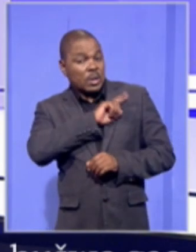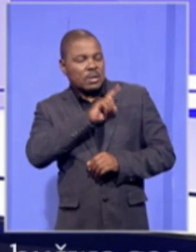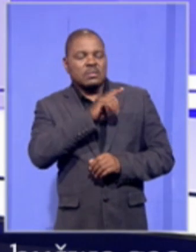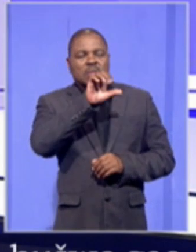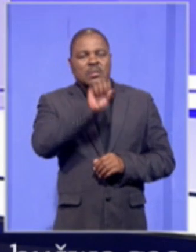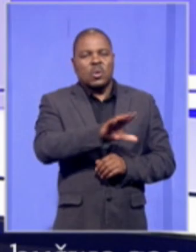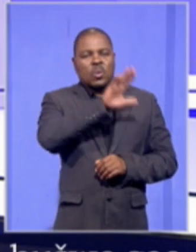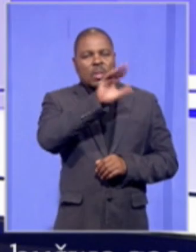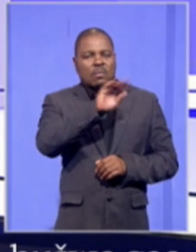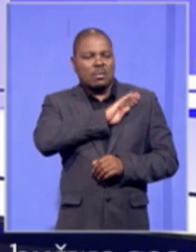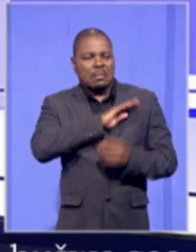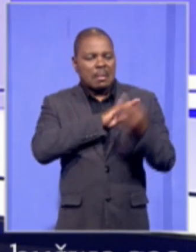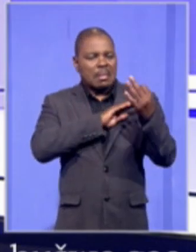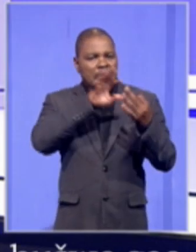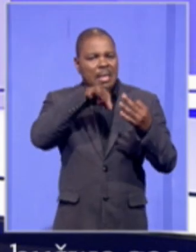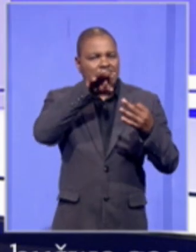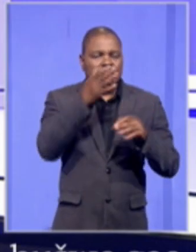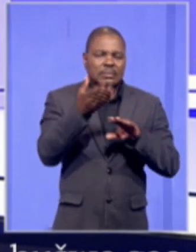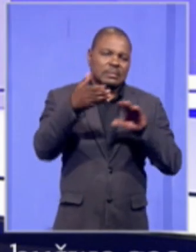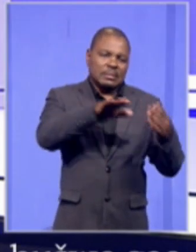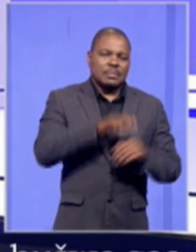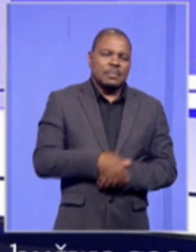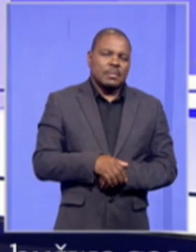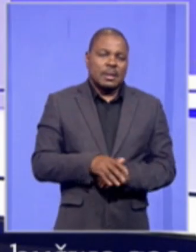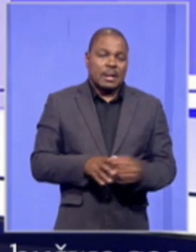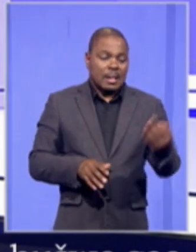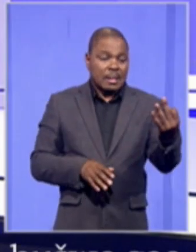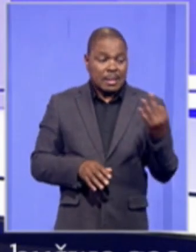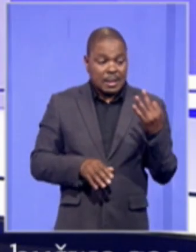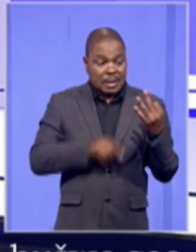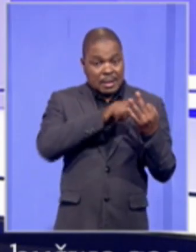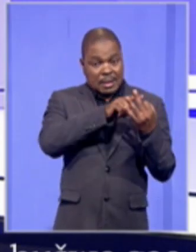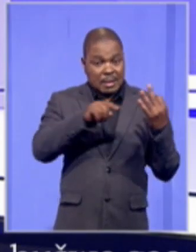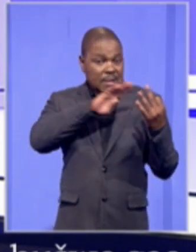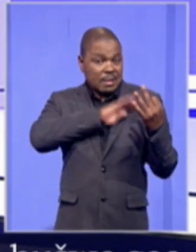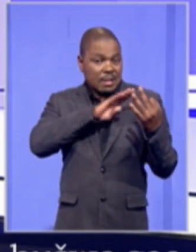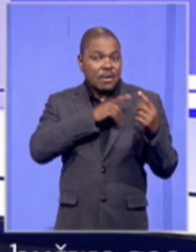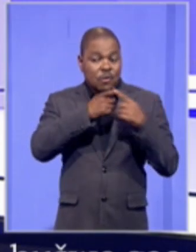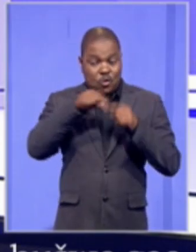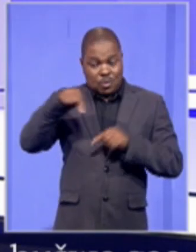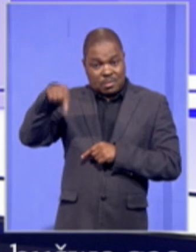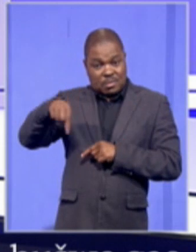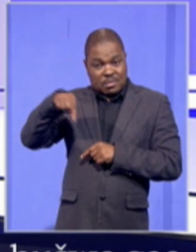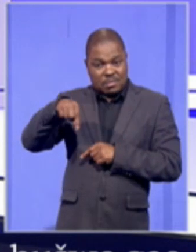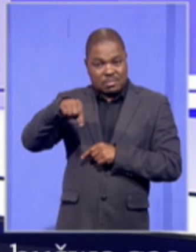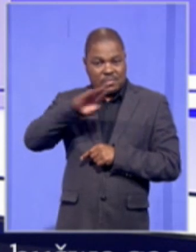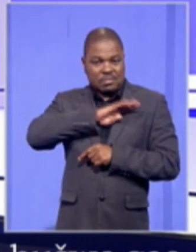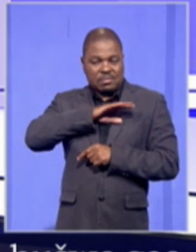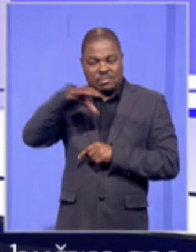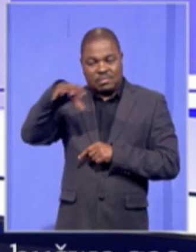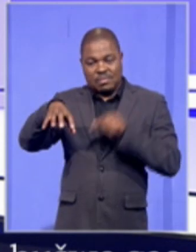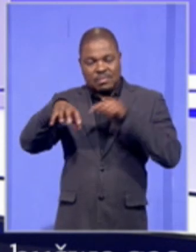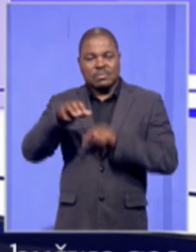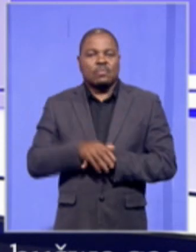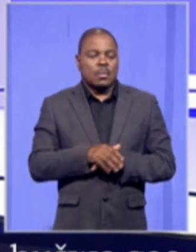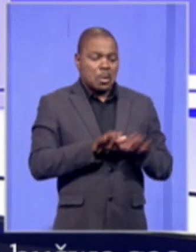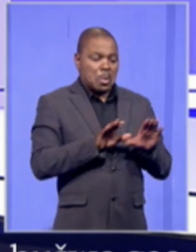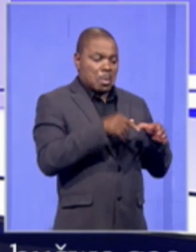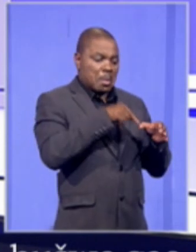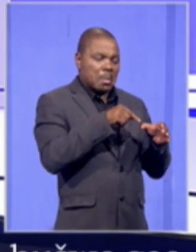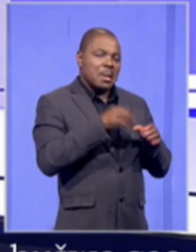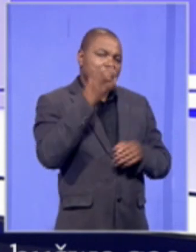naga a lobe maphelo a bona ba bararo ba mašole ao a rometšego ka DRC a tšwa gona sebong seo sa sešole. Foramo e re kgato